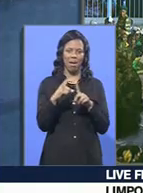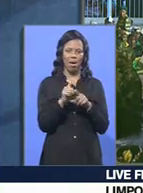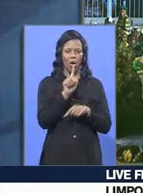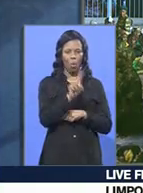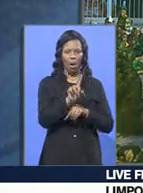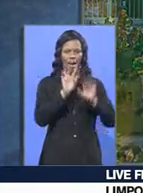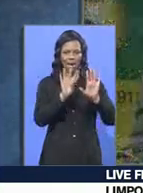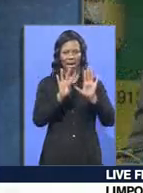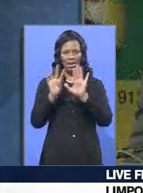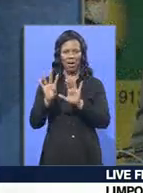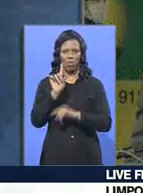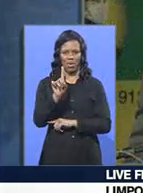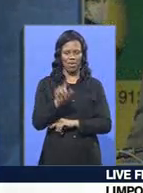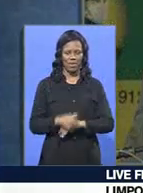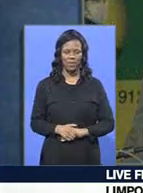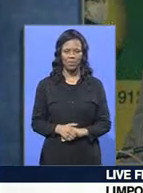1991.